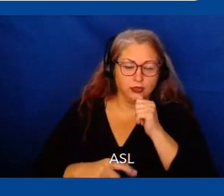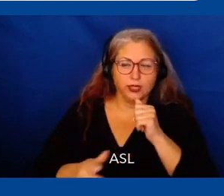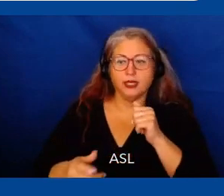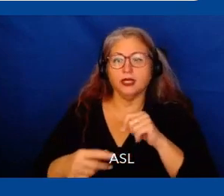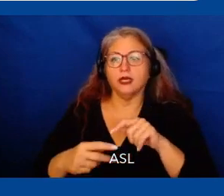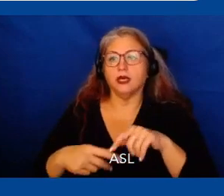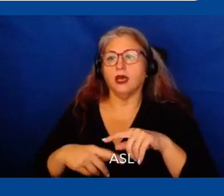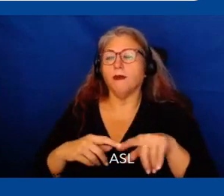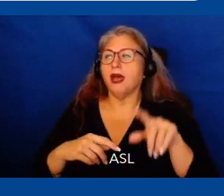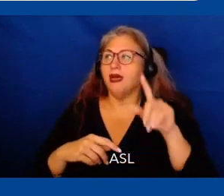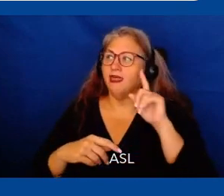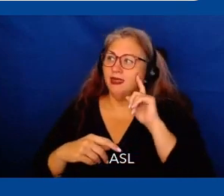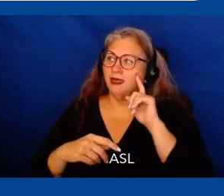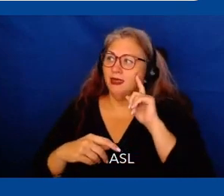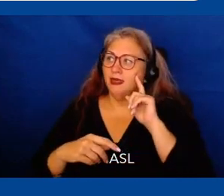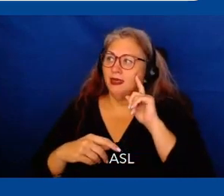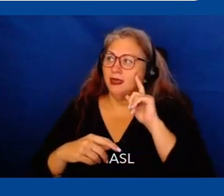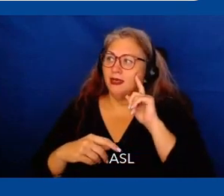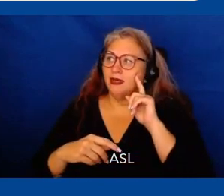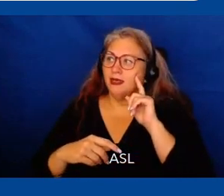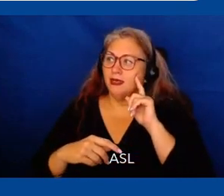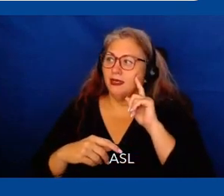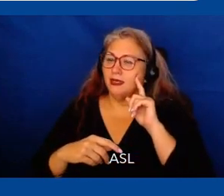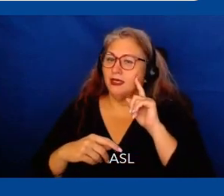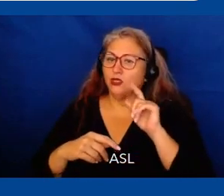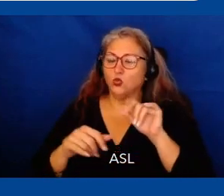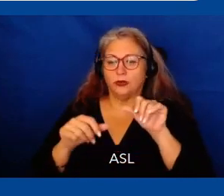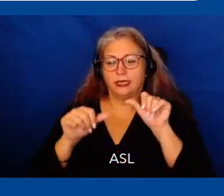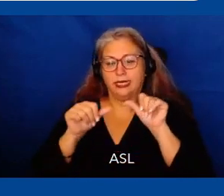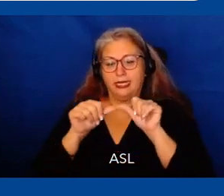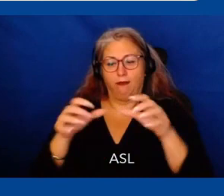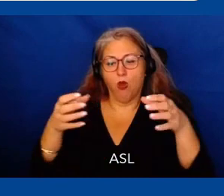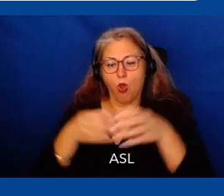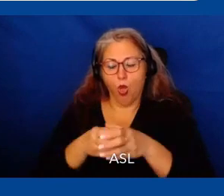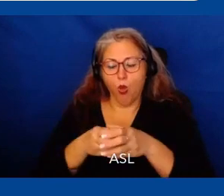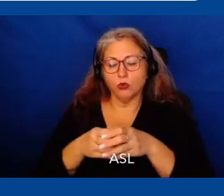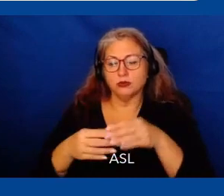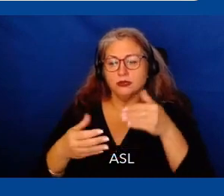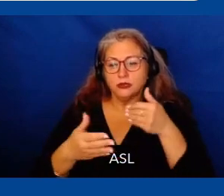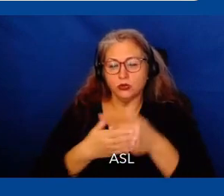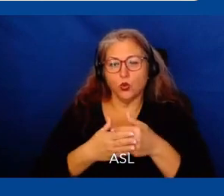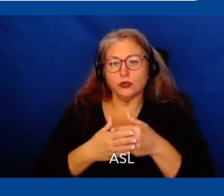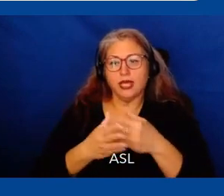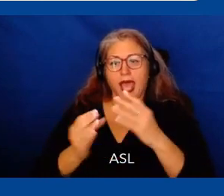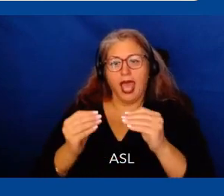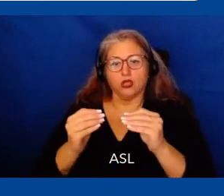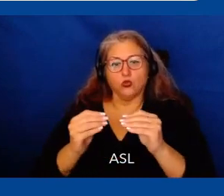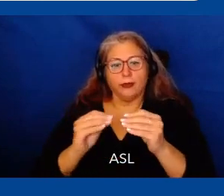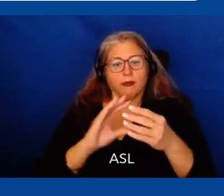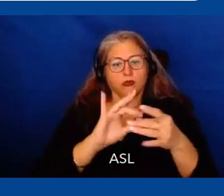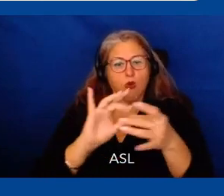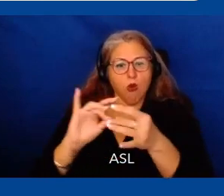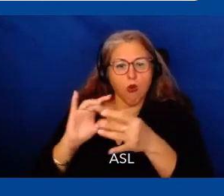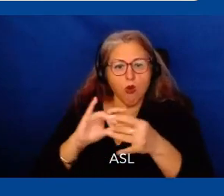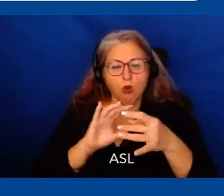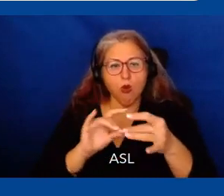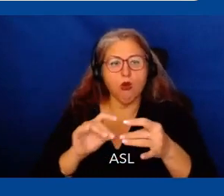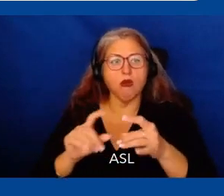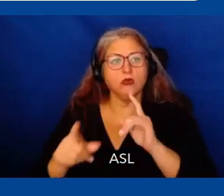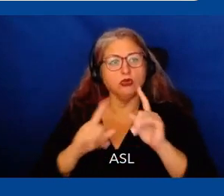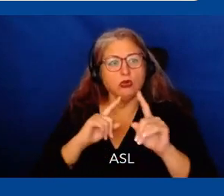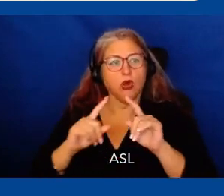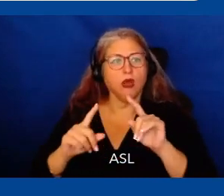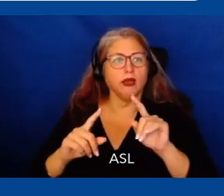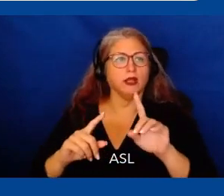but I think that staying close and having the chance to talk about it and to